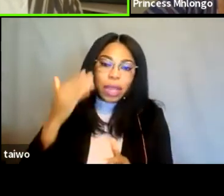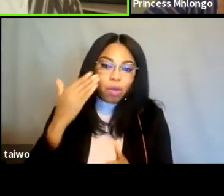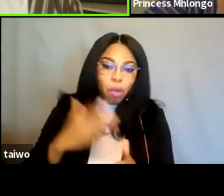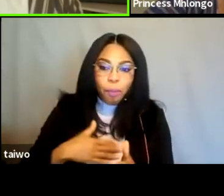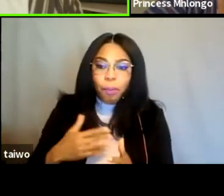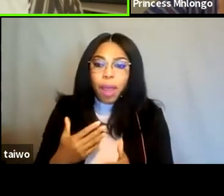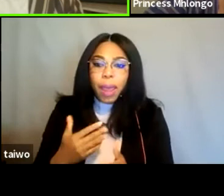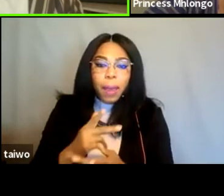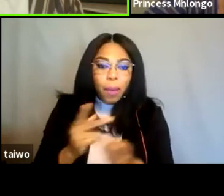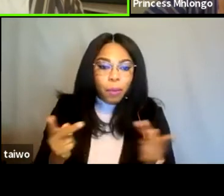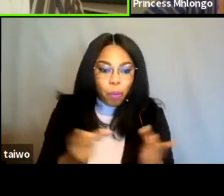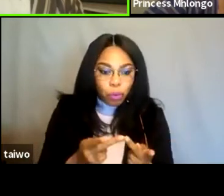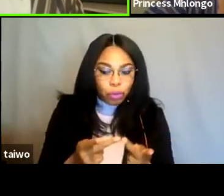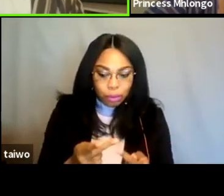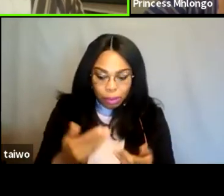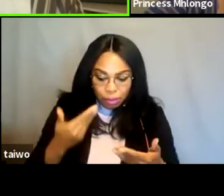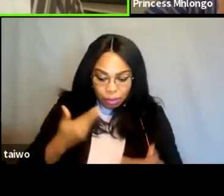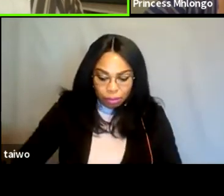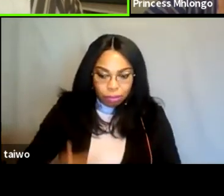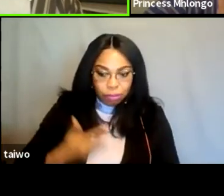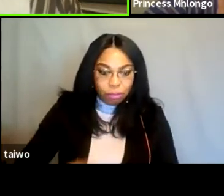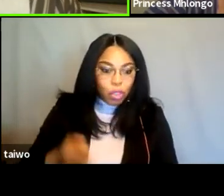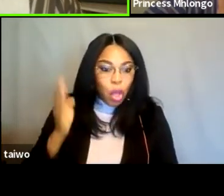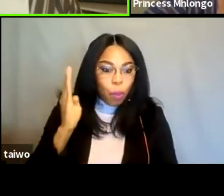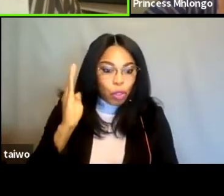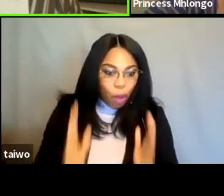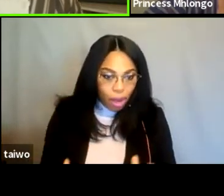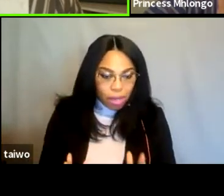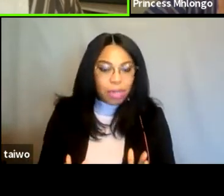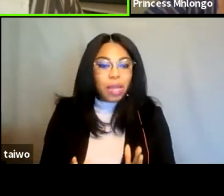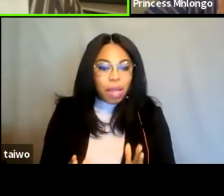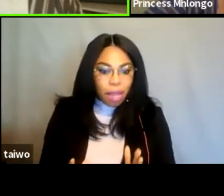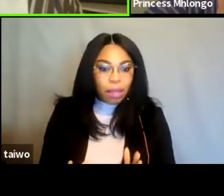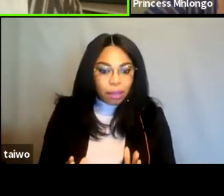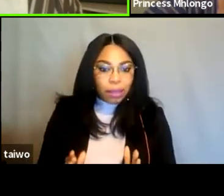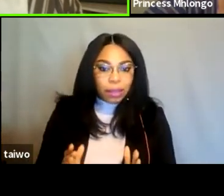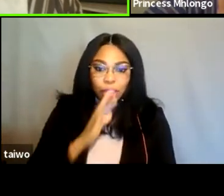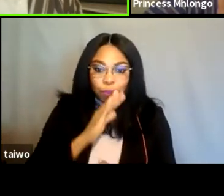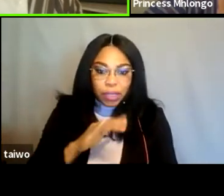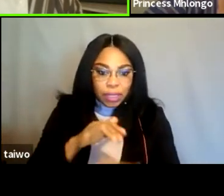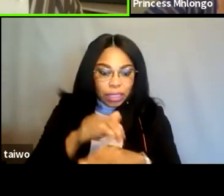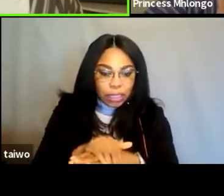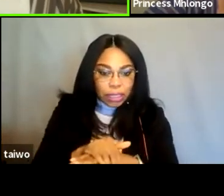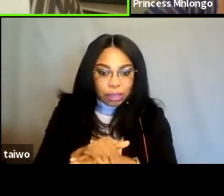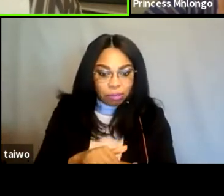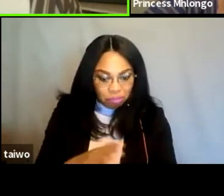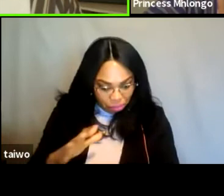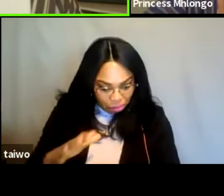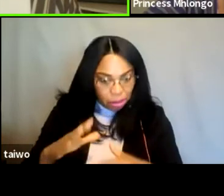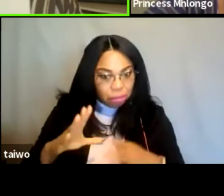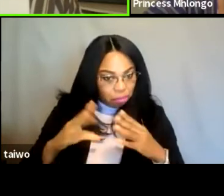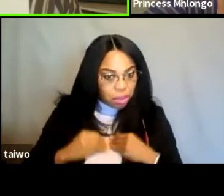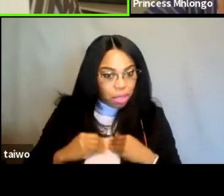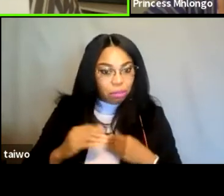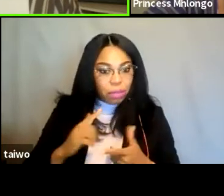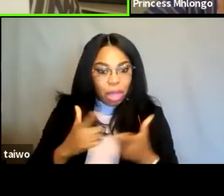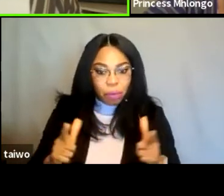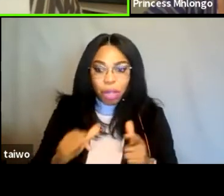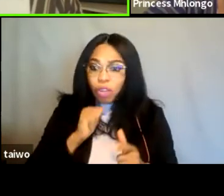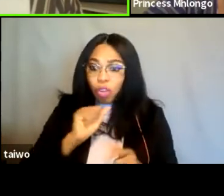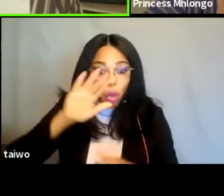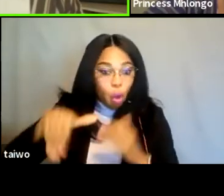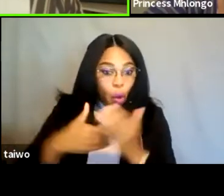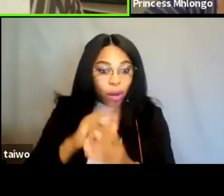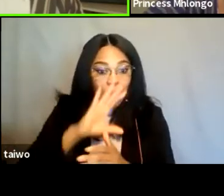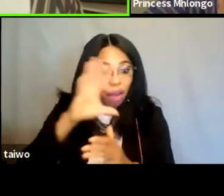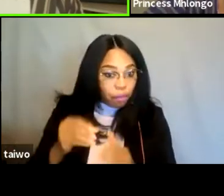English speaking Botswana, that I claim English as mine, not every African will. And so my dramaturgical experience